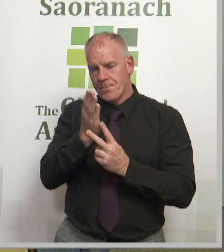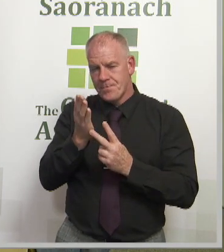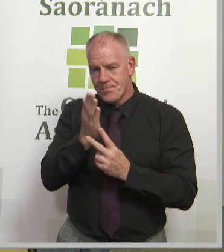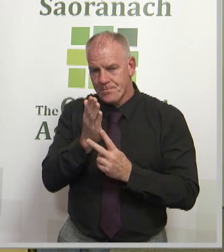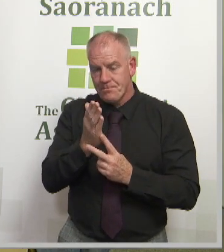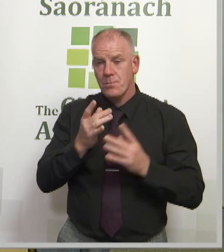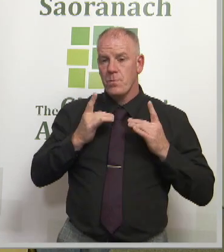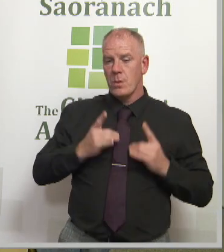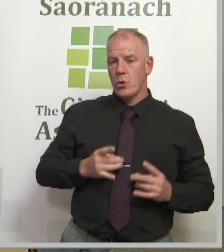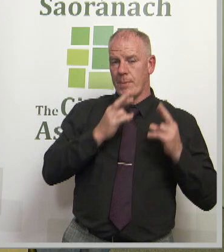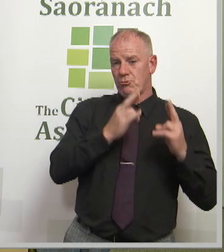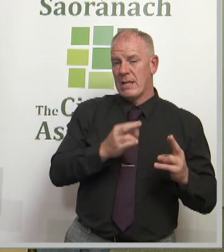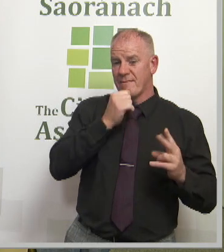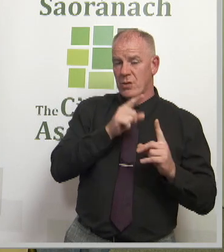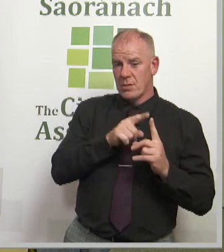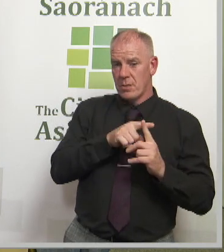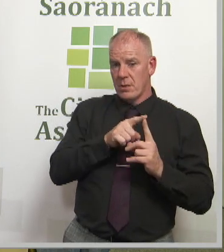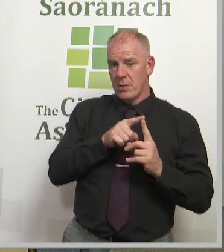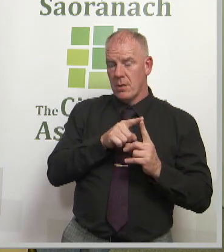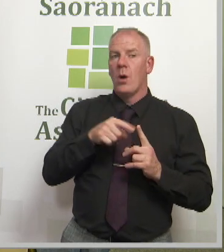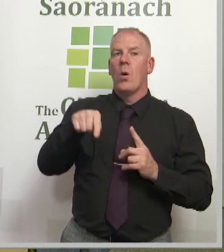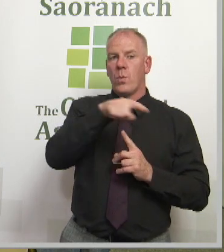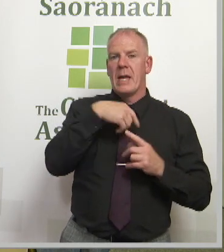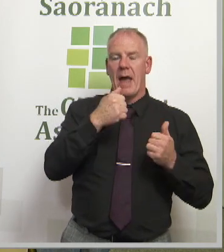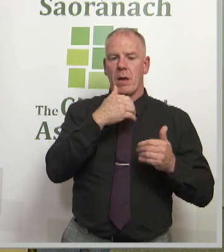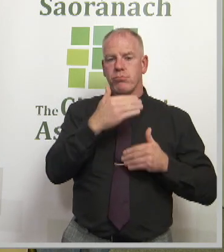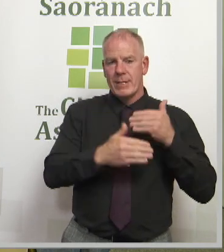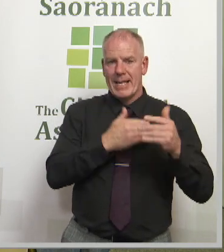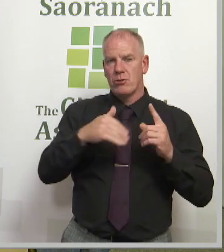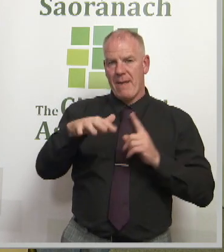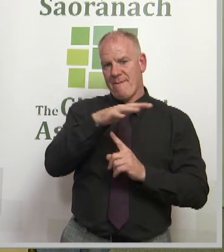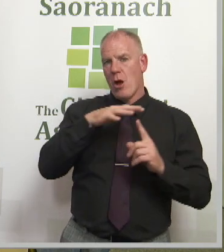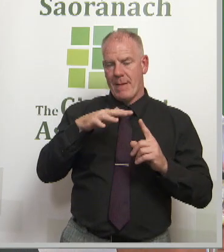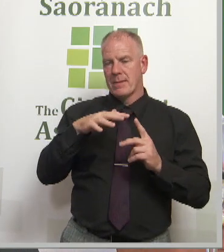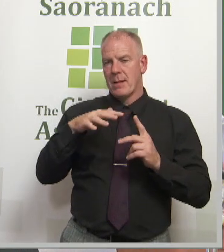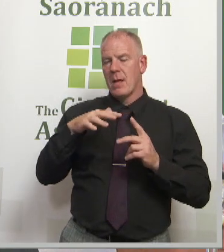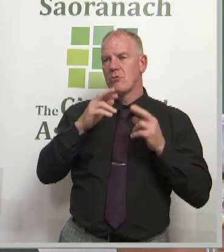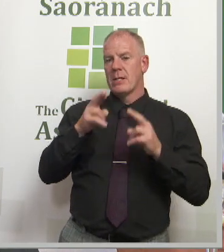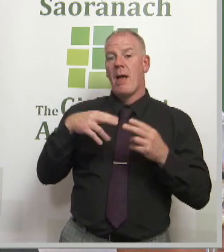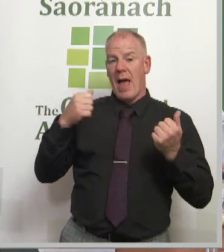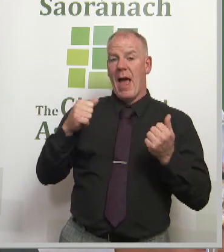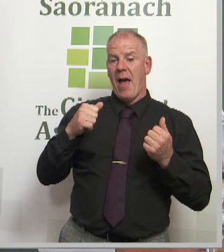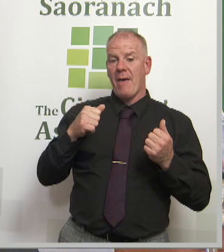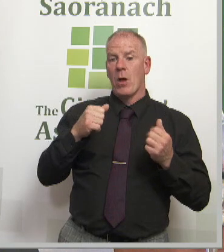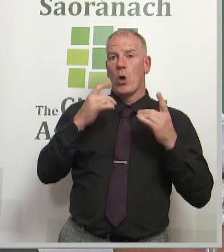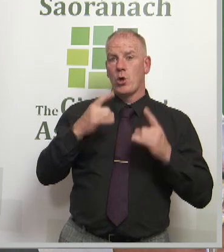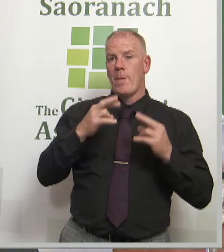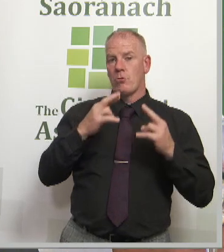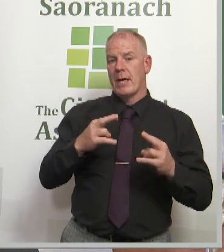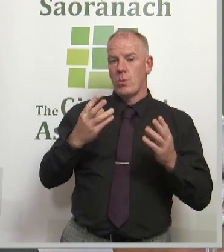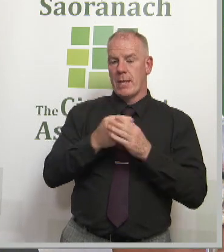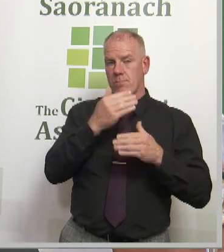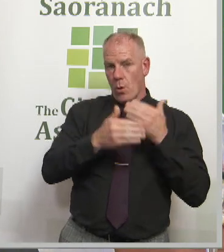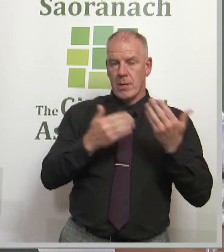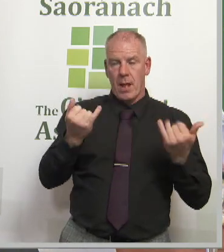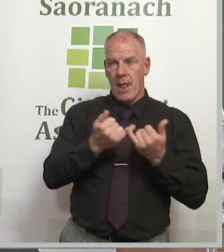the human rights first, which is just a note, we have procedural environmental rights currently. So we have human rights that are procedural based. So we have the access to